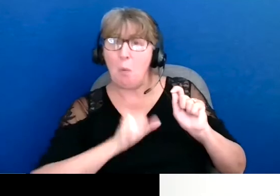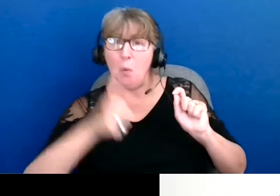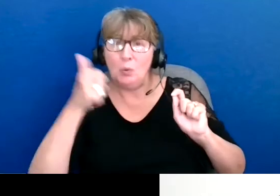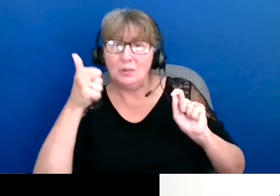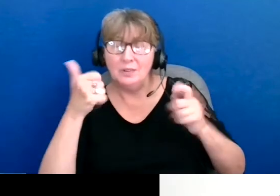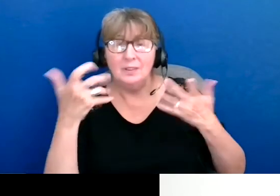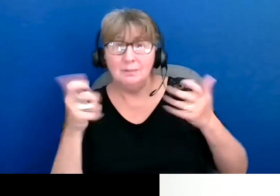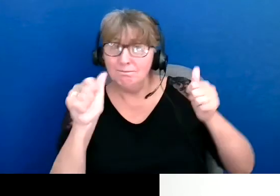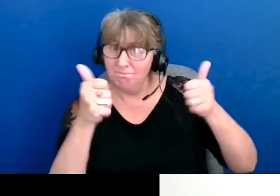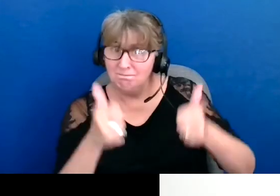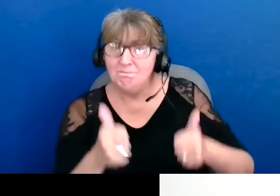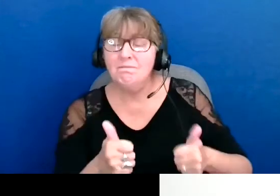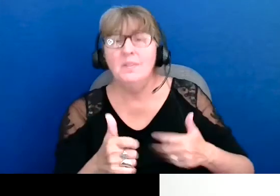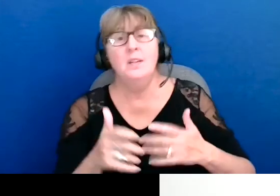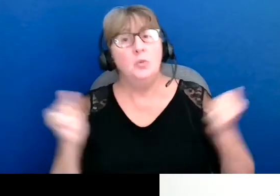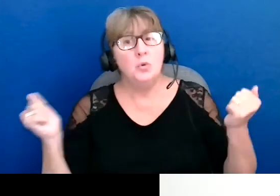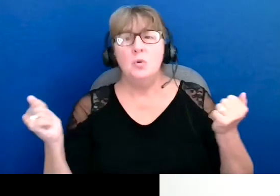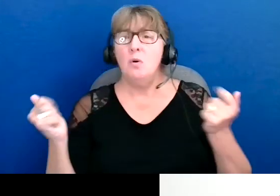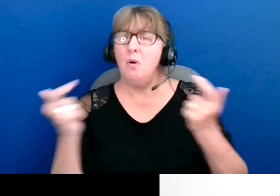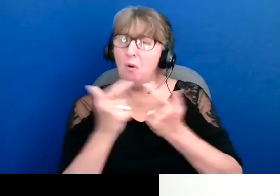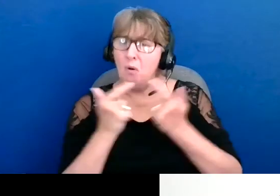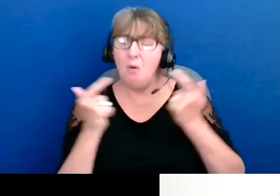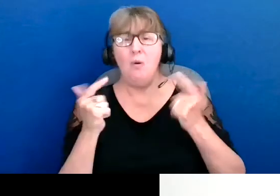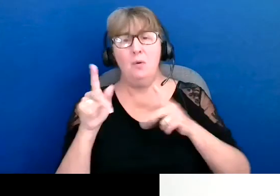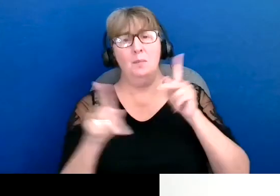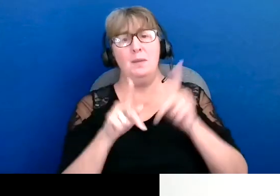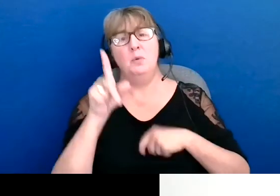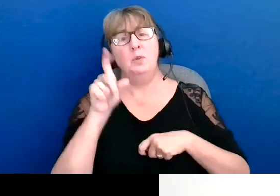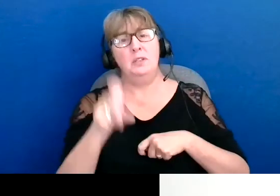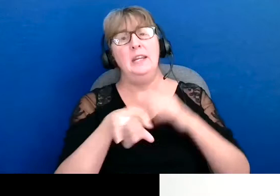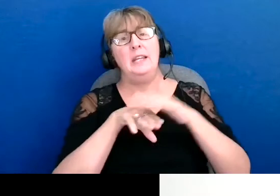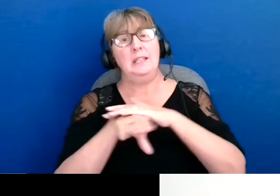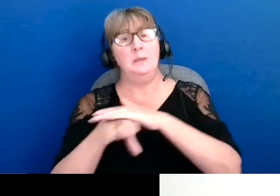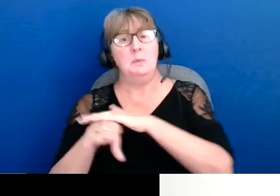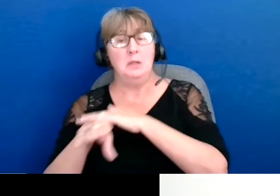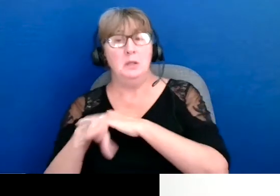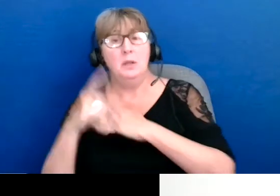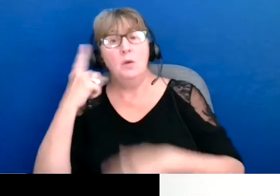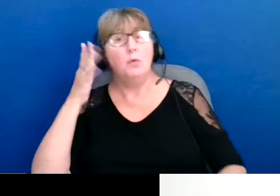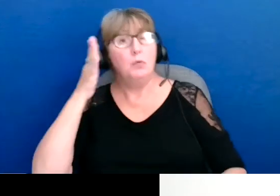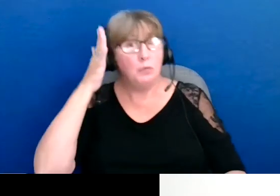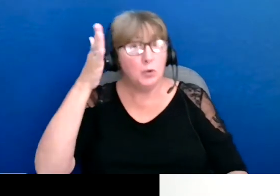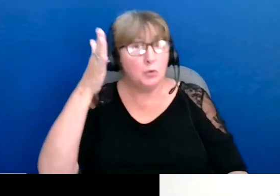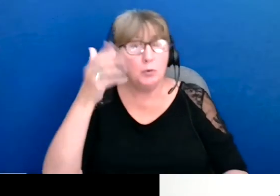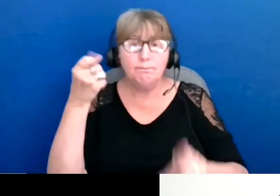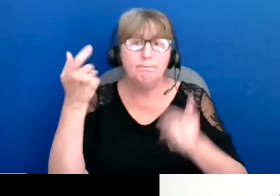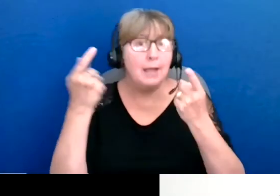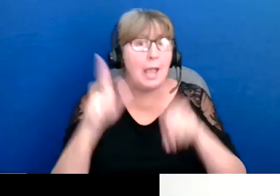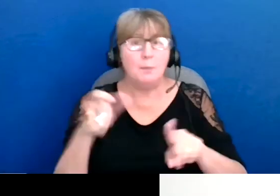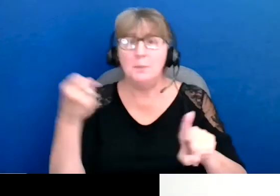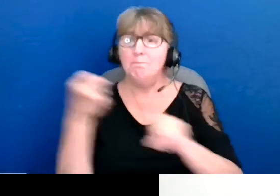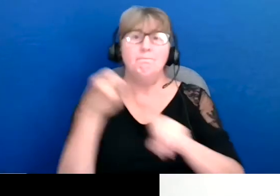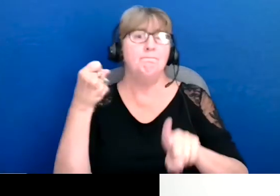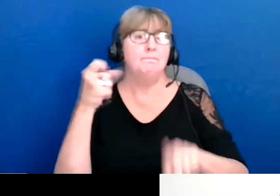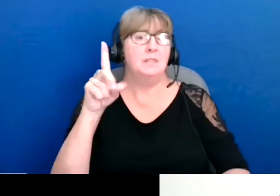our interests to design for accessibility so that in the future, if you become disabled